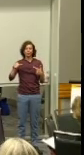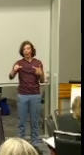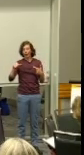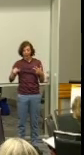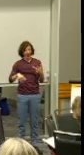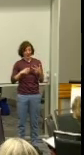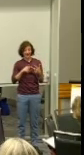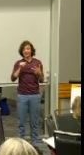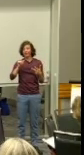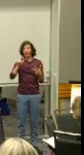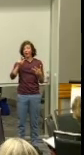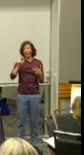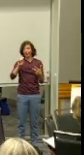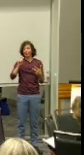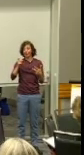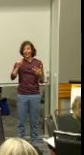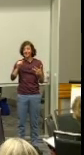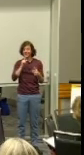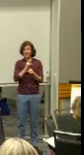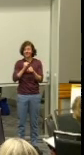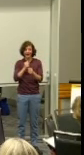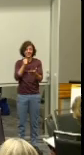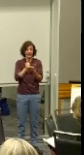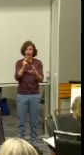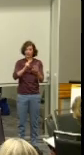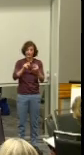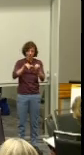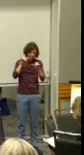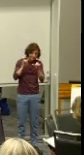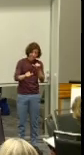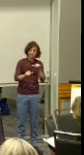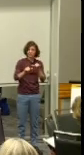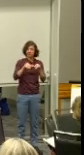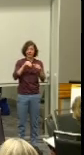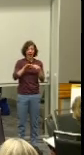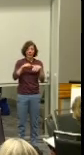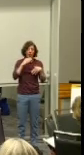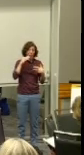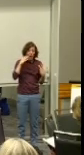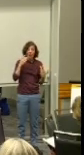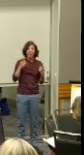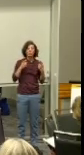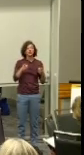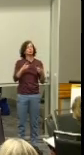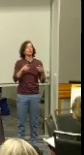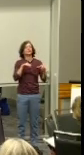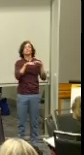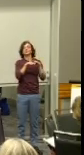to stay in their homes as their accessibility